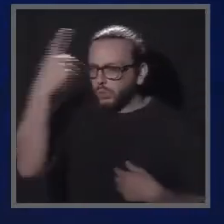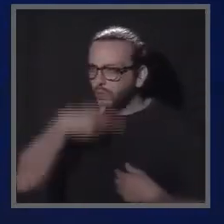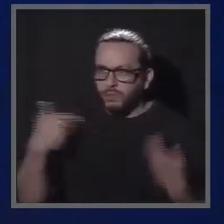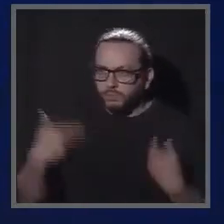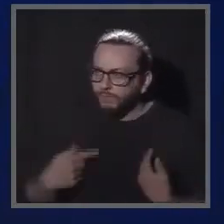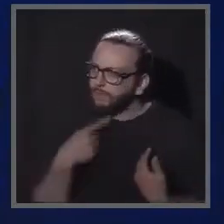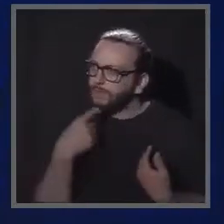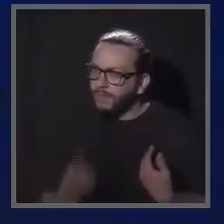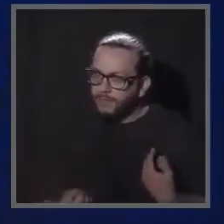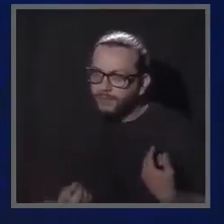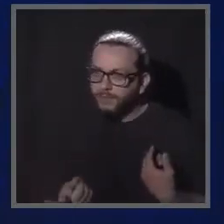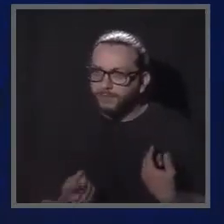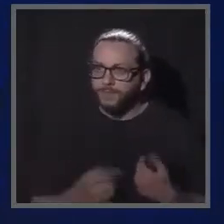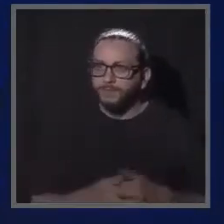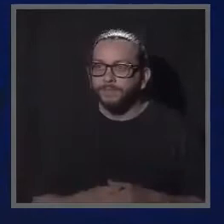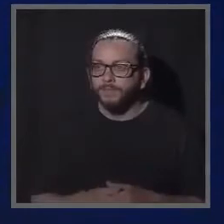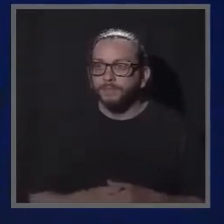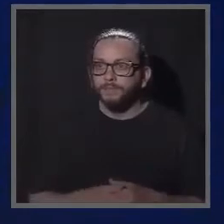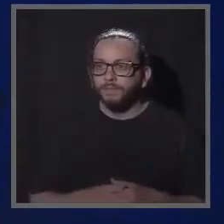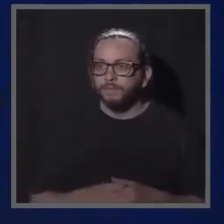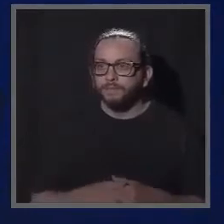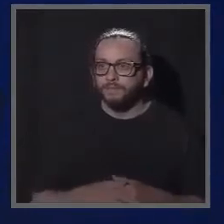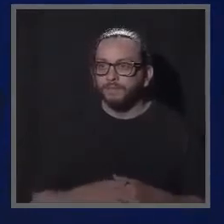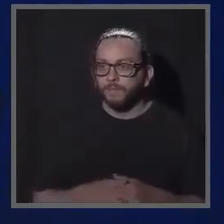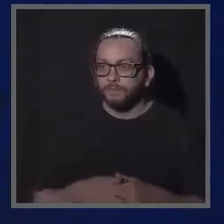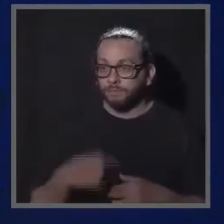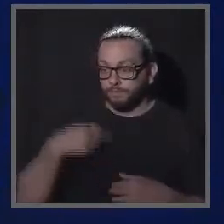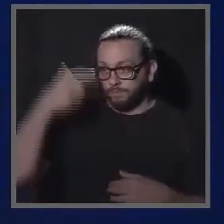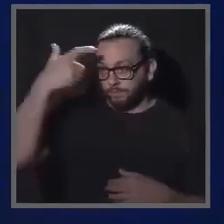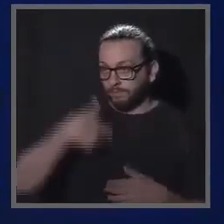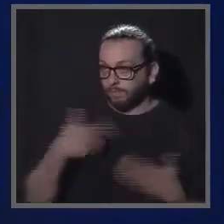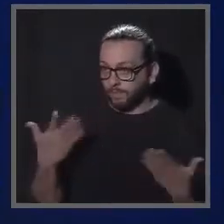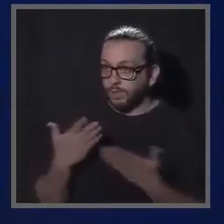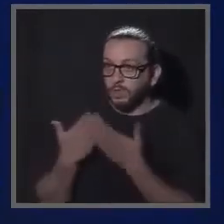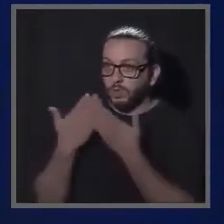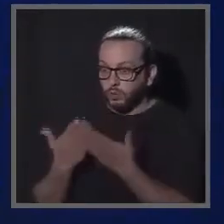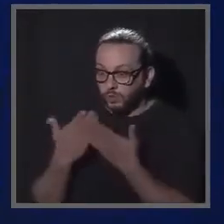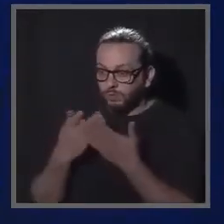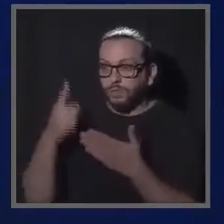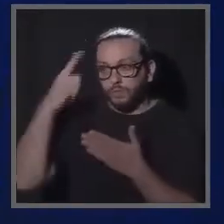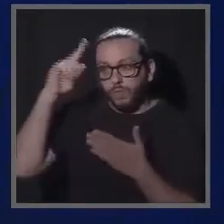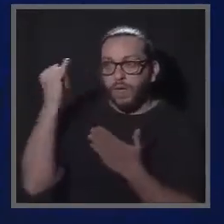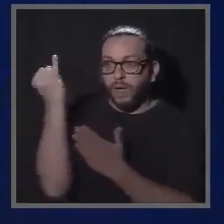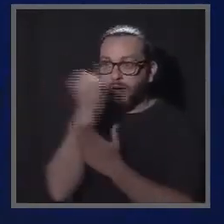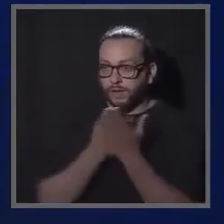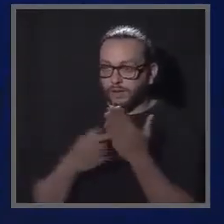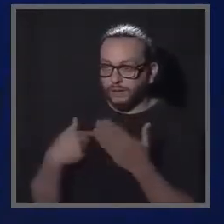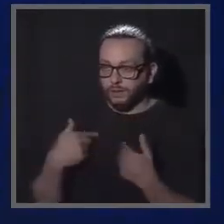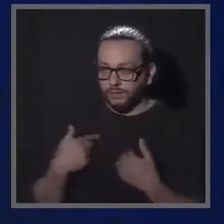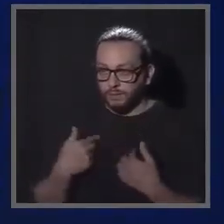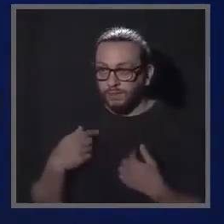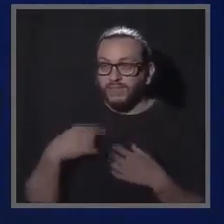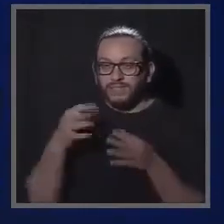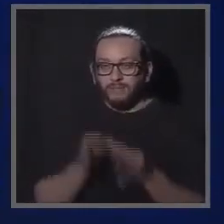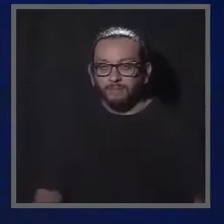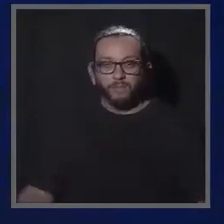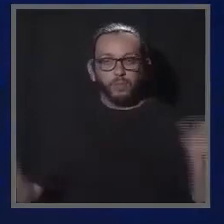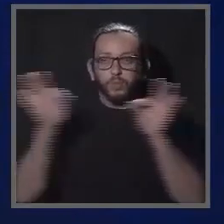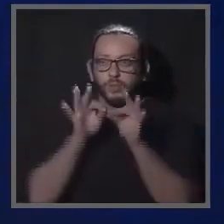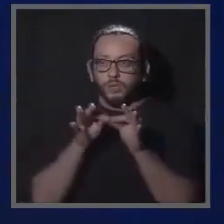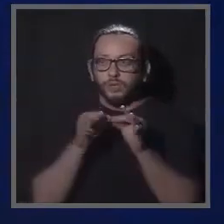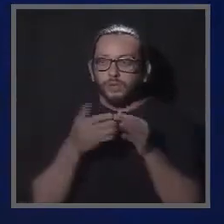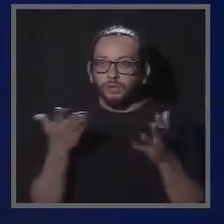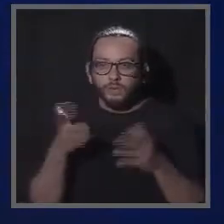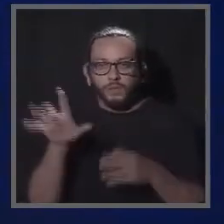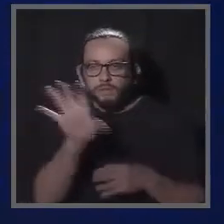formerly, I studied as an artist, and that is very important to build up the way I think.